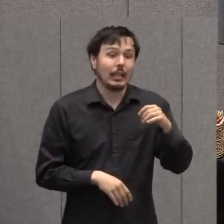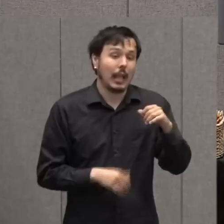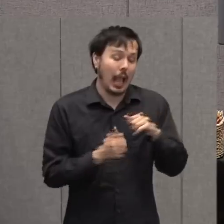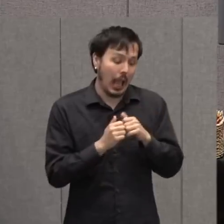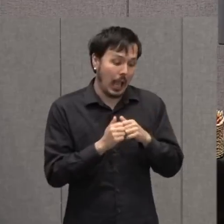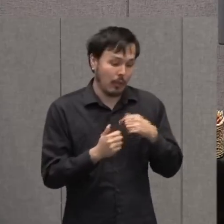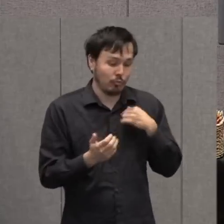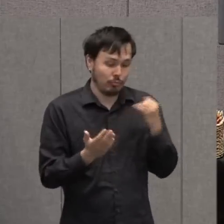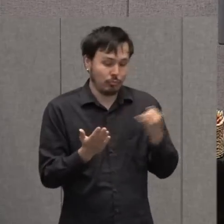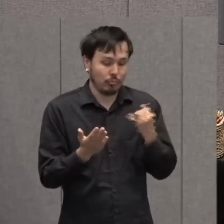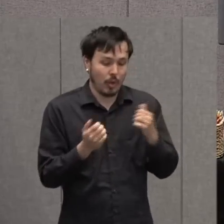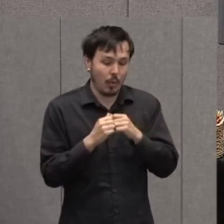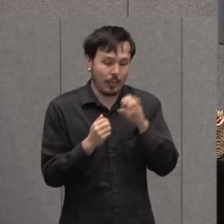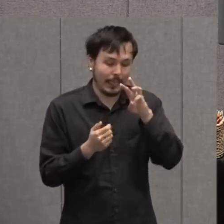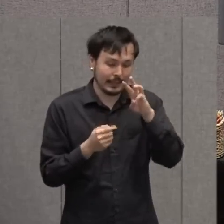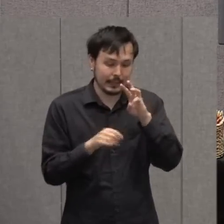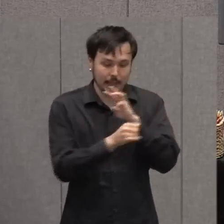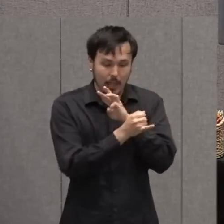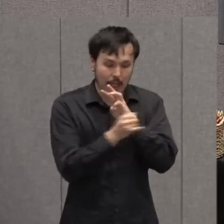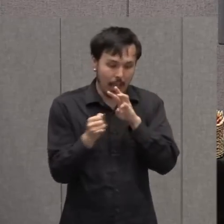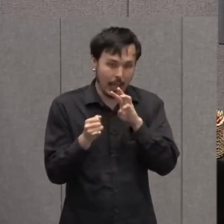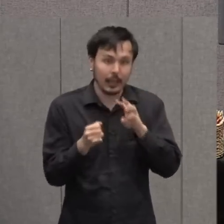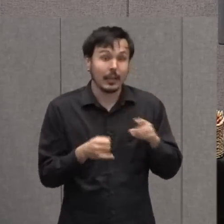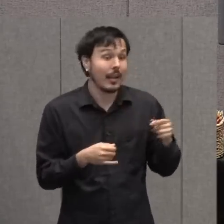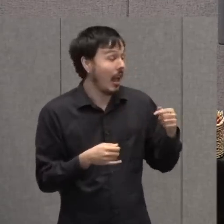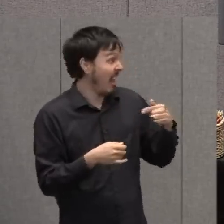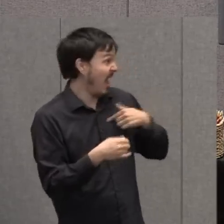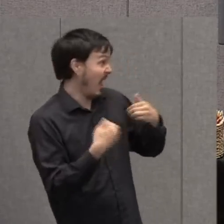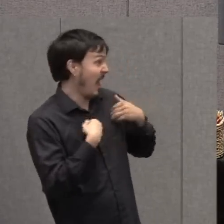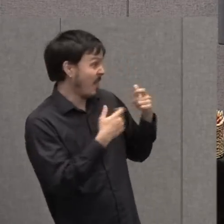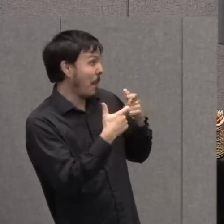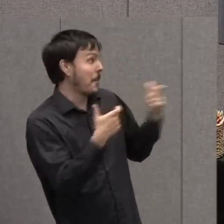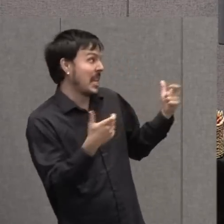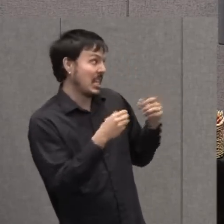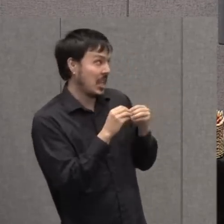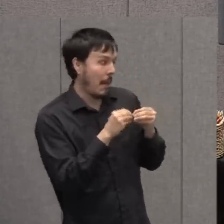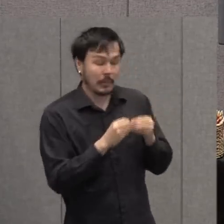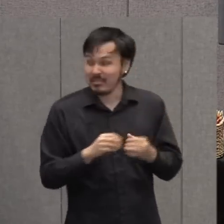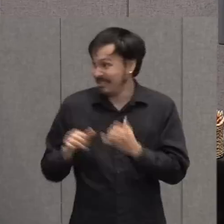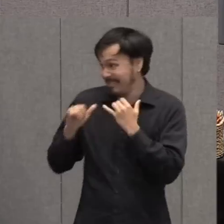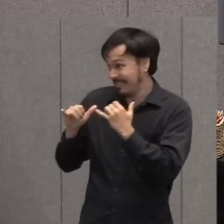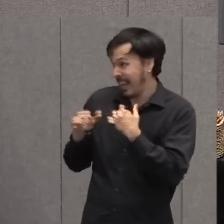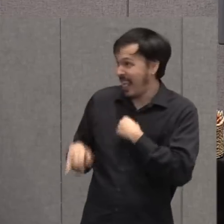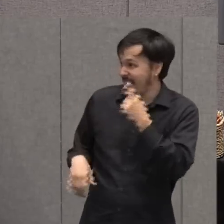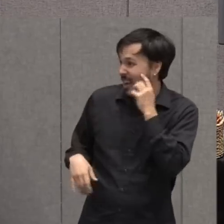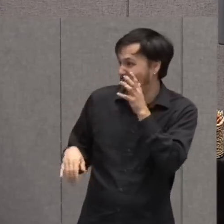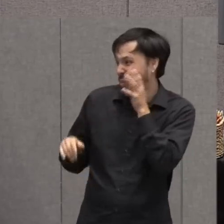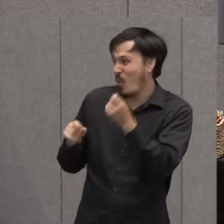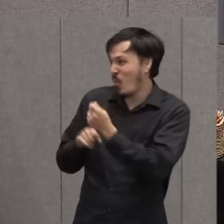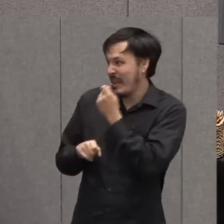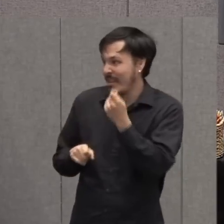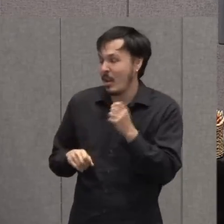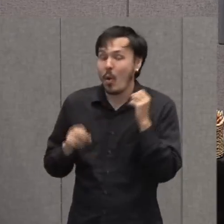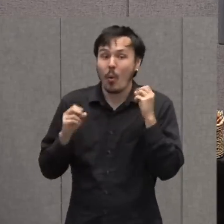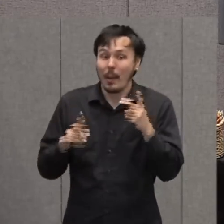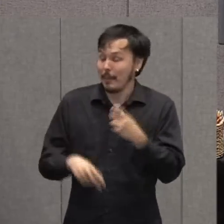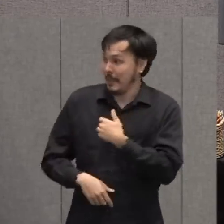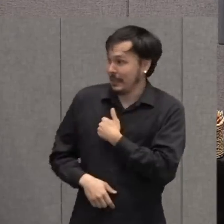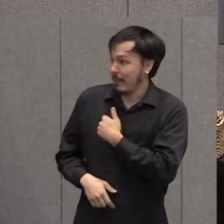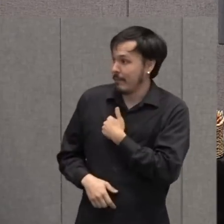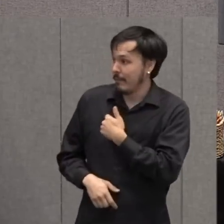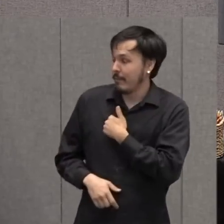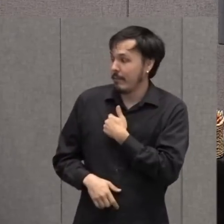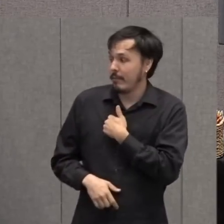have to decide, wait. Sorry. I have a really big number this time. So do I. I think I'm going to win. Okay, I